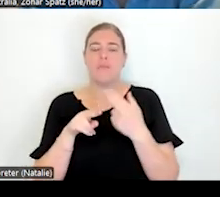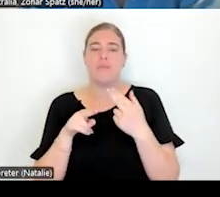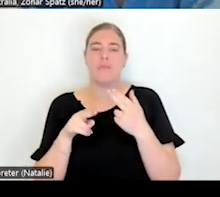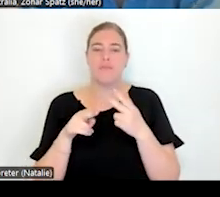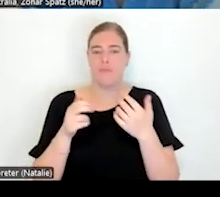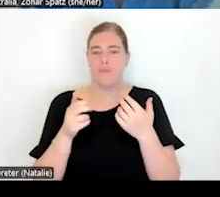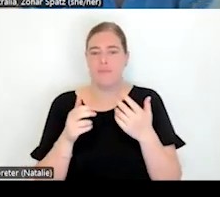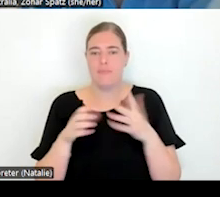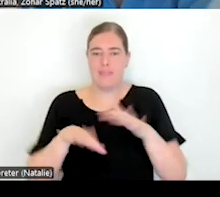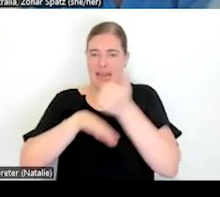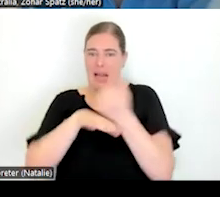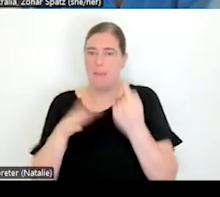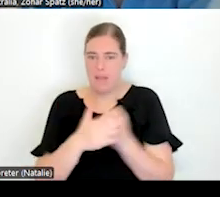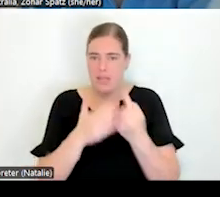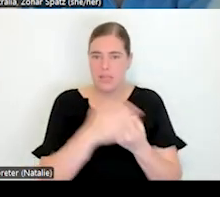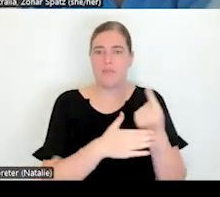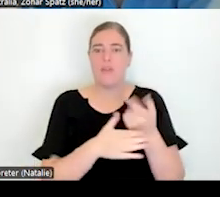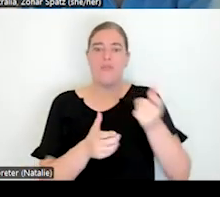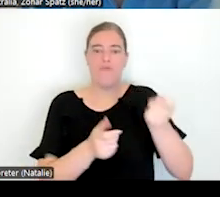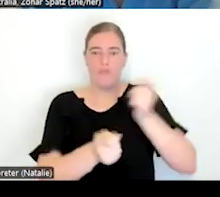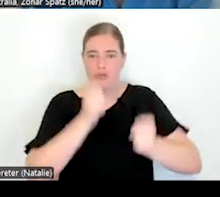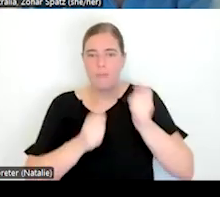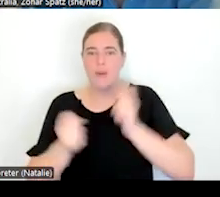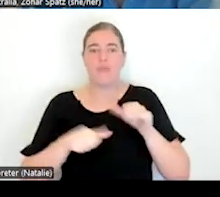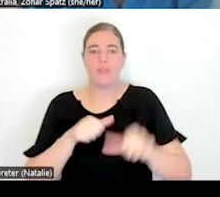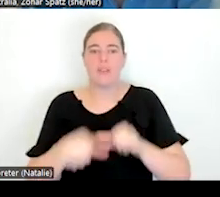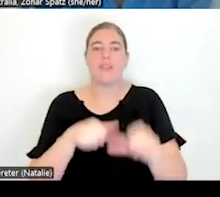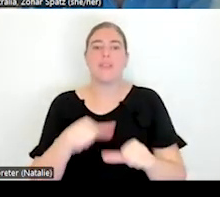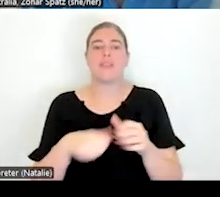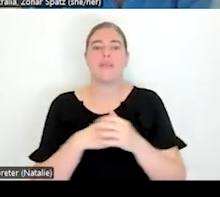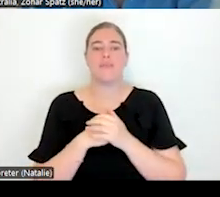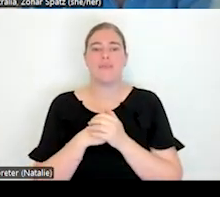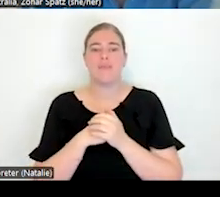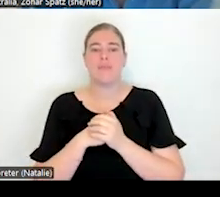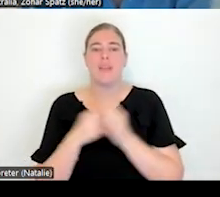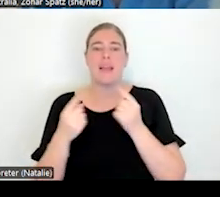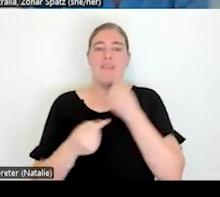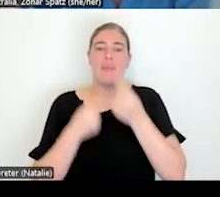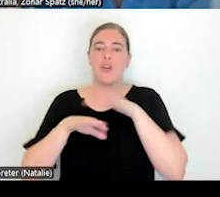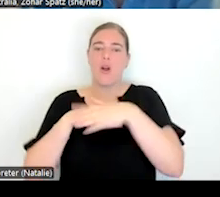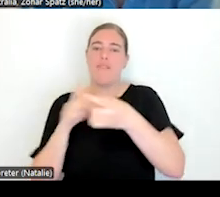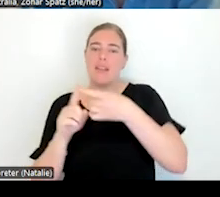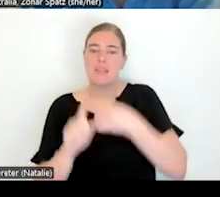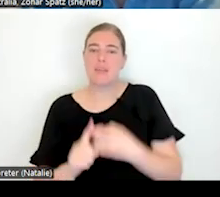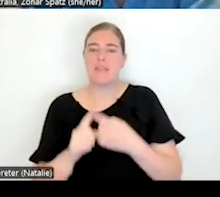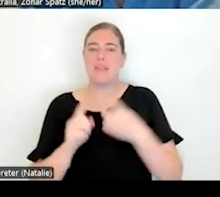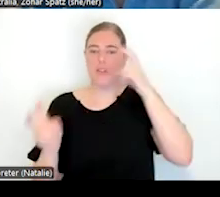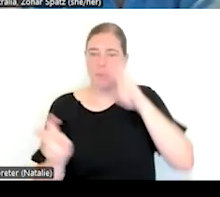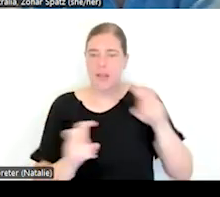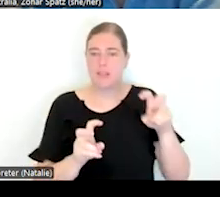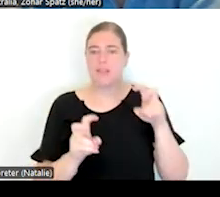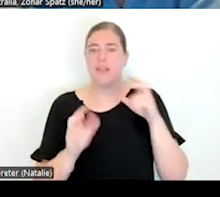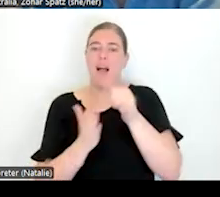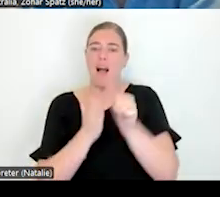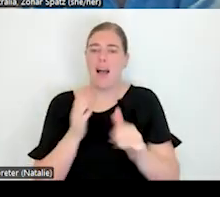guidelines, information on specific topics such as art form areas, access requirements, and